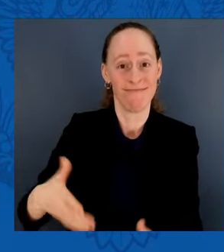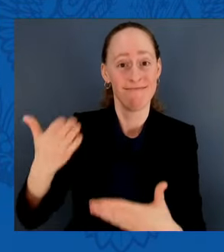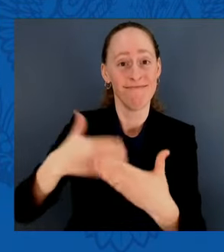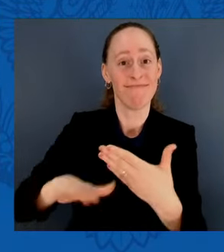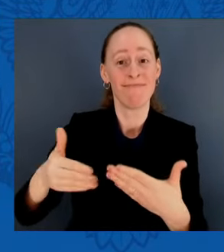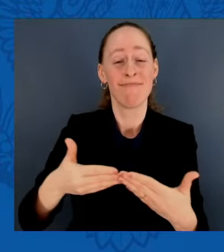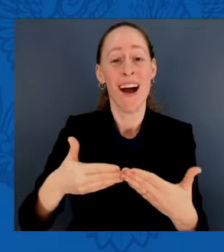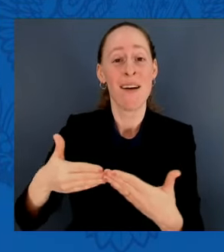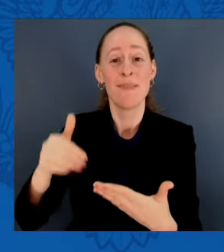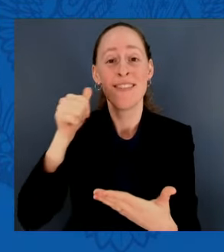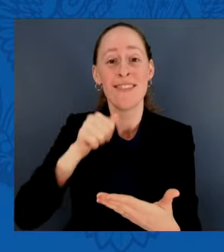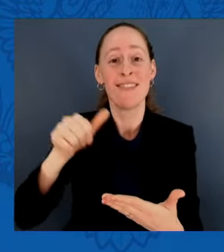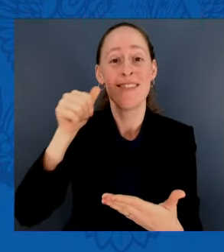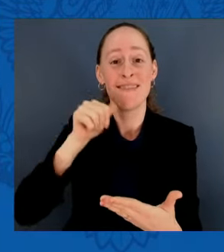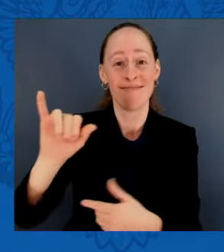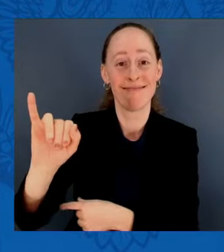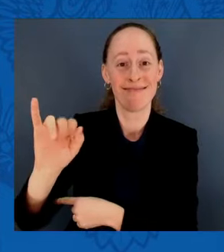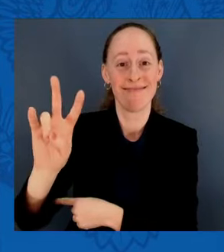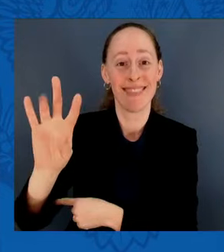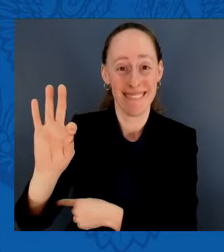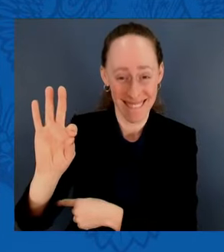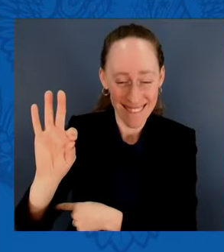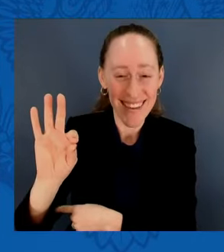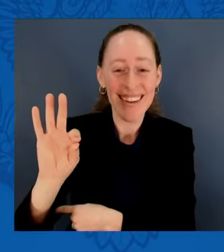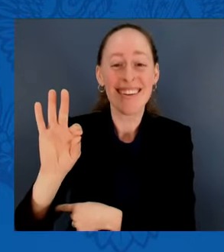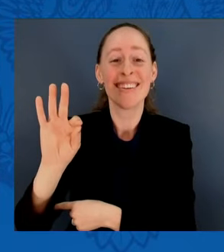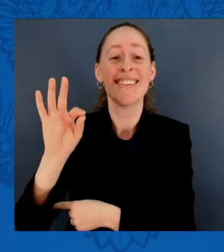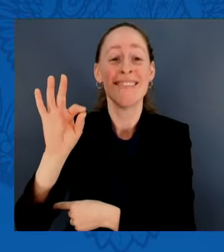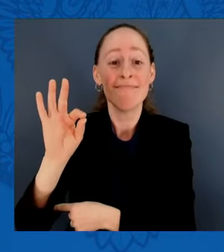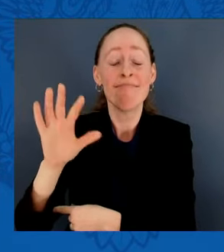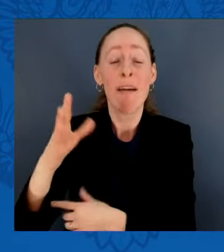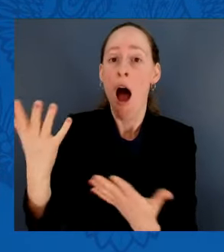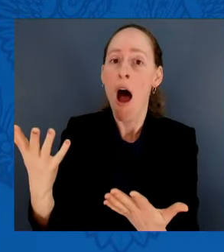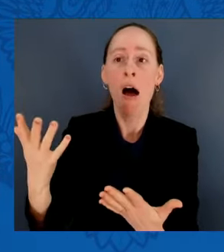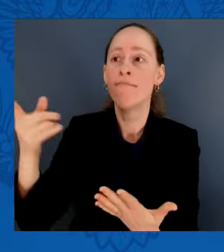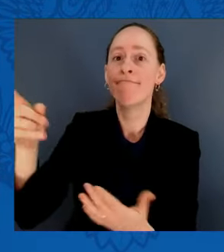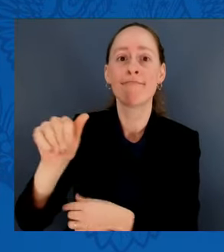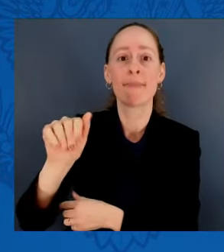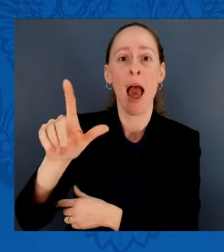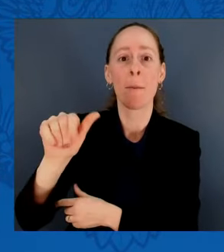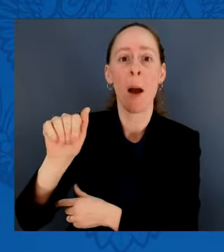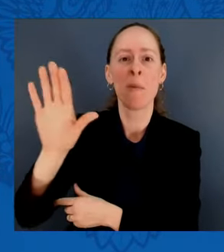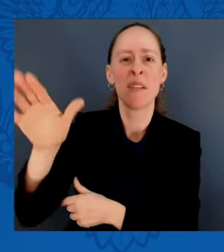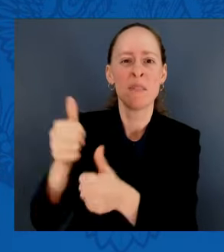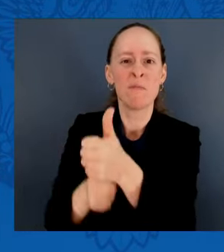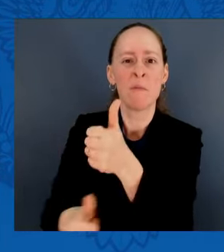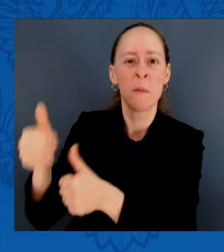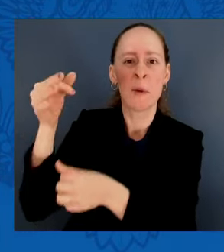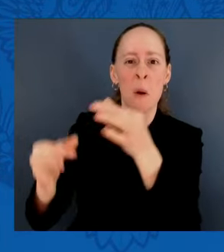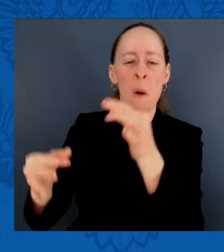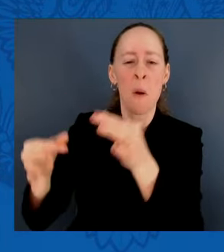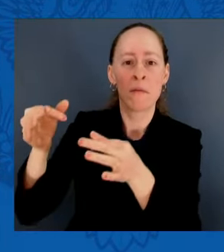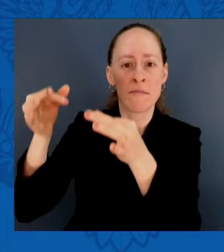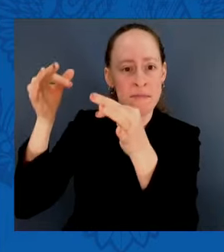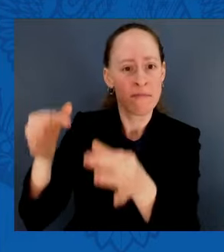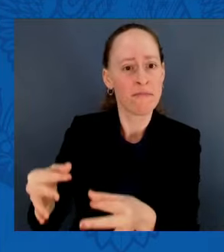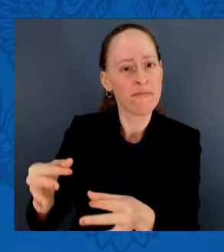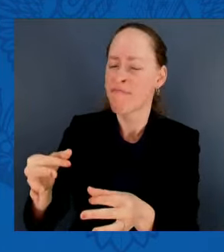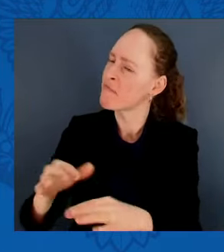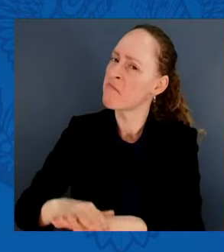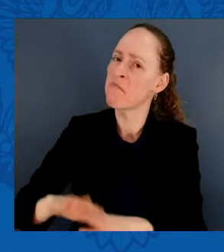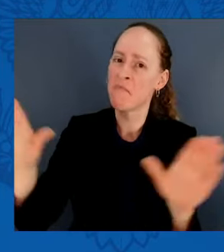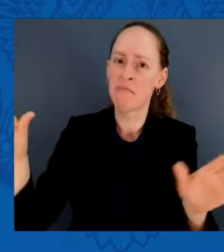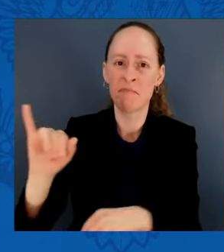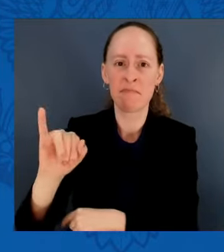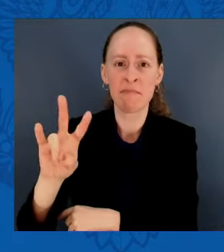the Alabama Supreme Court shut down IVF treatments across the state, unleashed by a Supreme Court decision overturning Roe v. Wade.